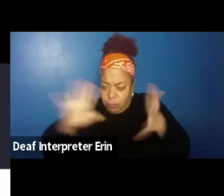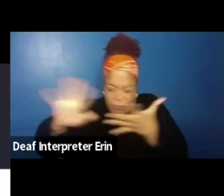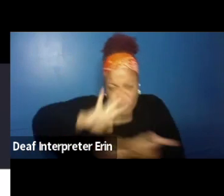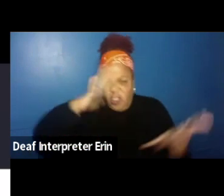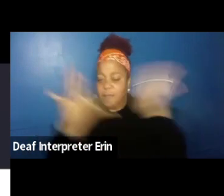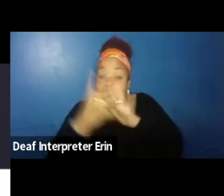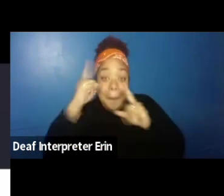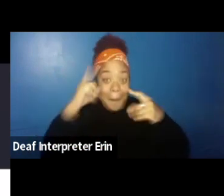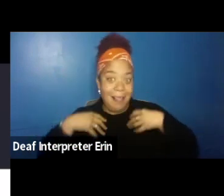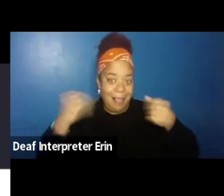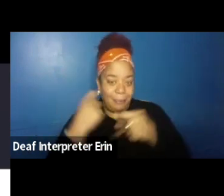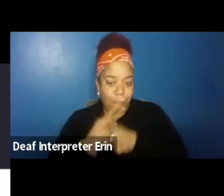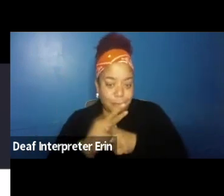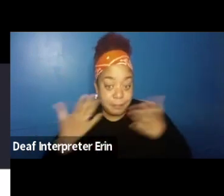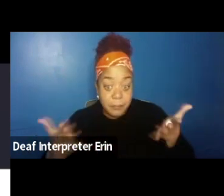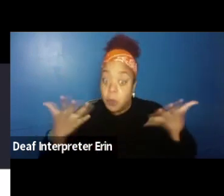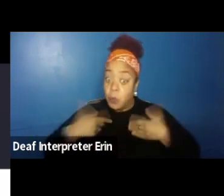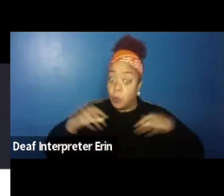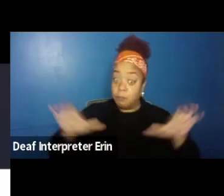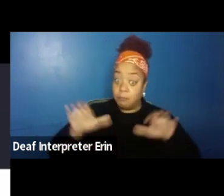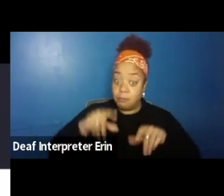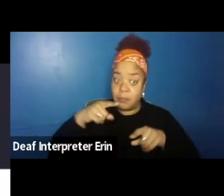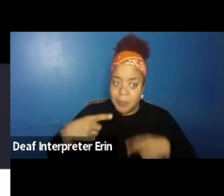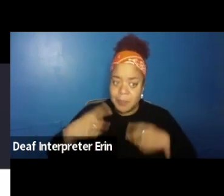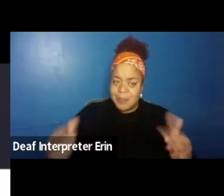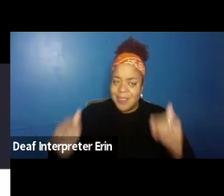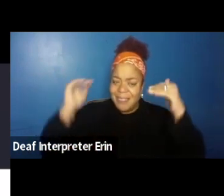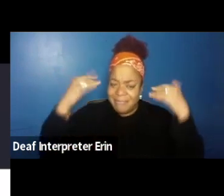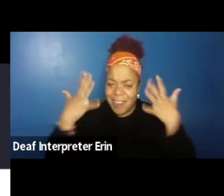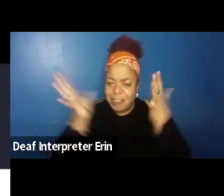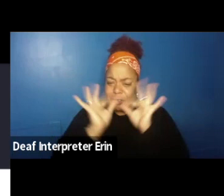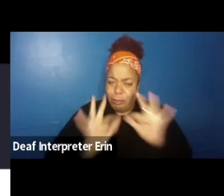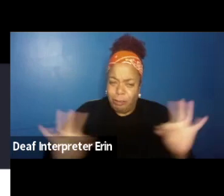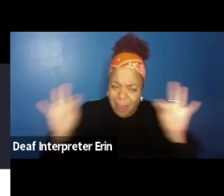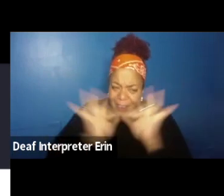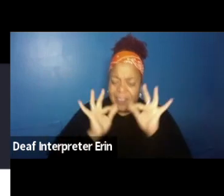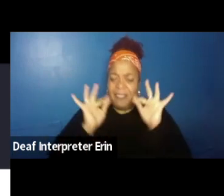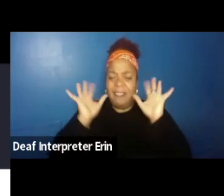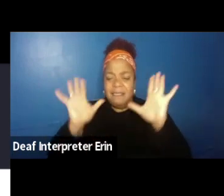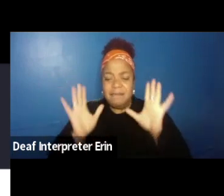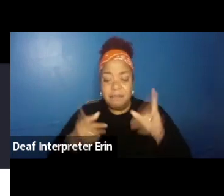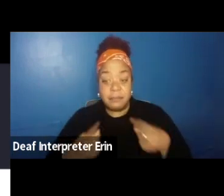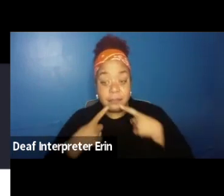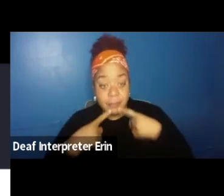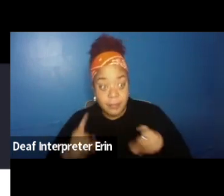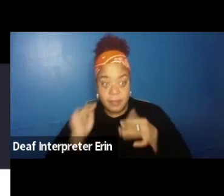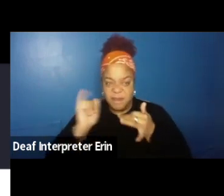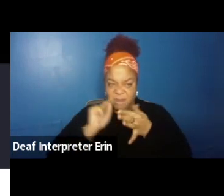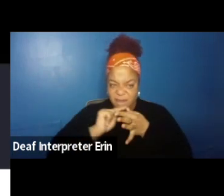advancing critical, effective, and scalable alternative approaches to mental health through collaborative education and community